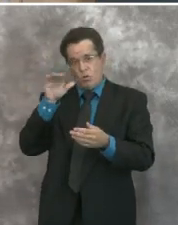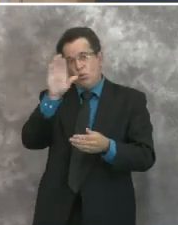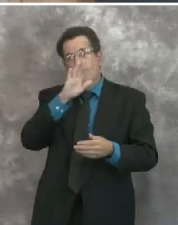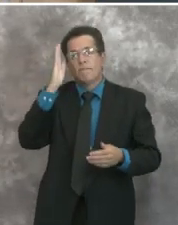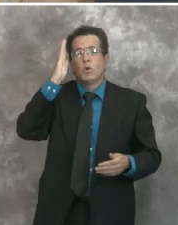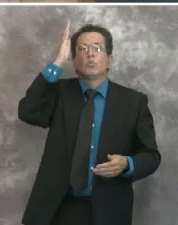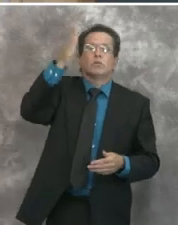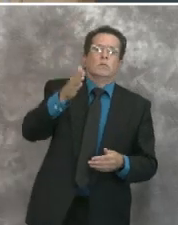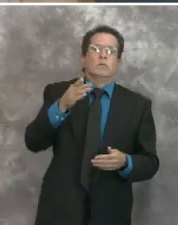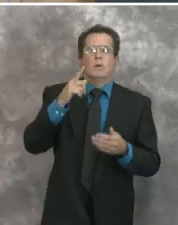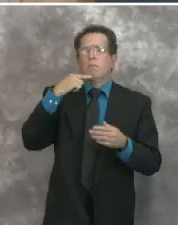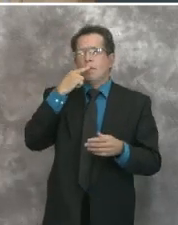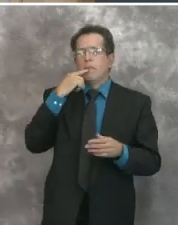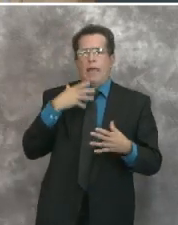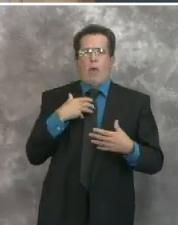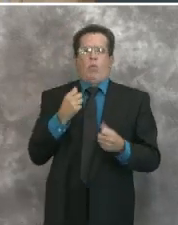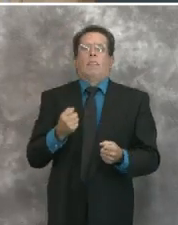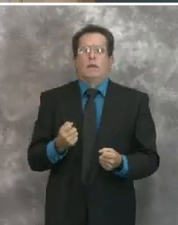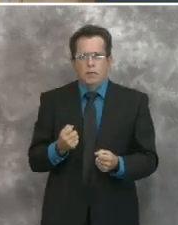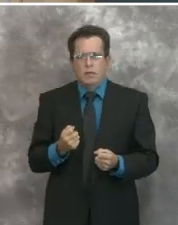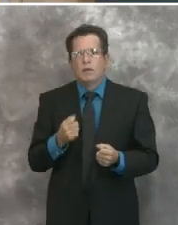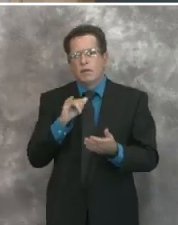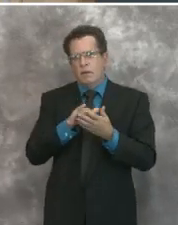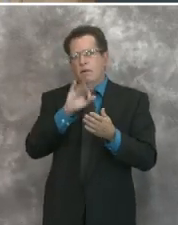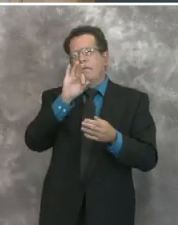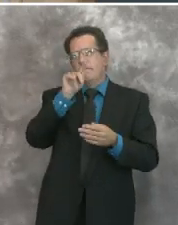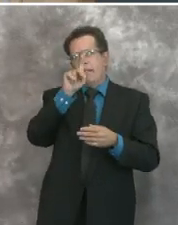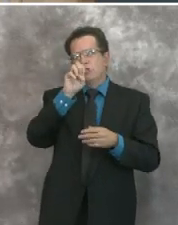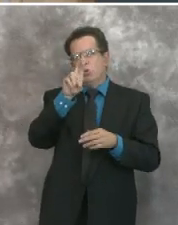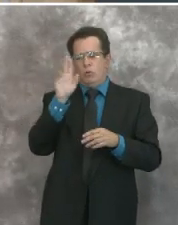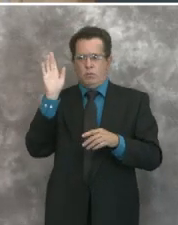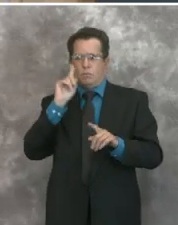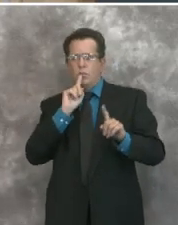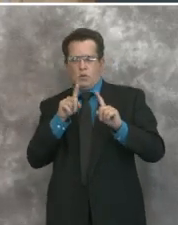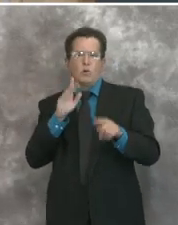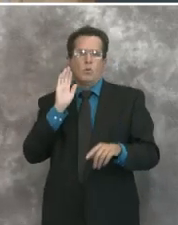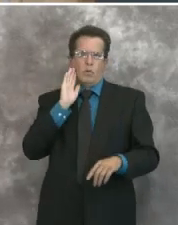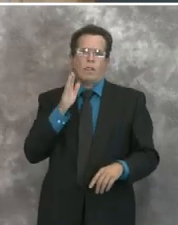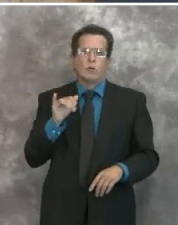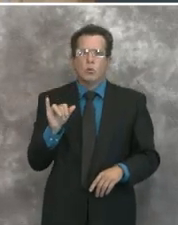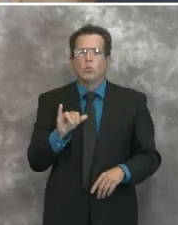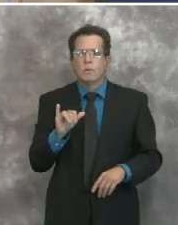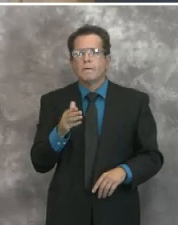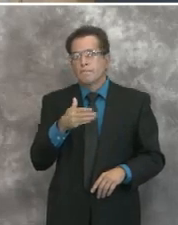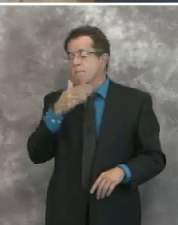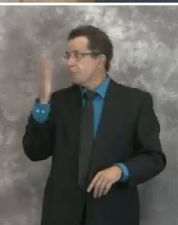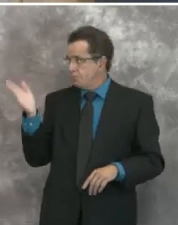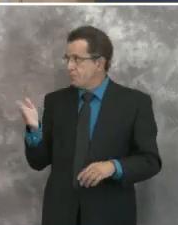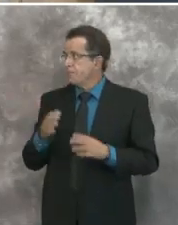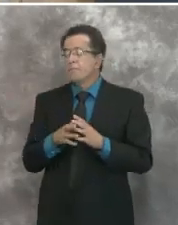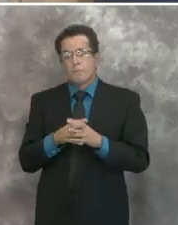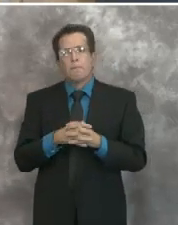public health directives. And I know Supervisor Fletcher wants to say some additional words.